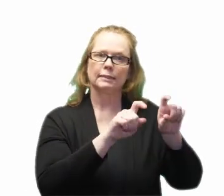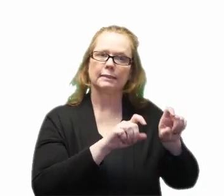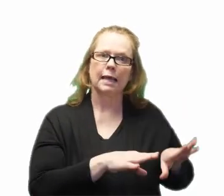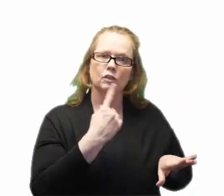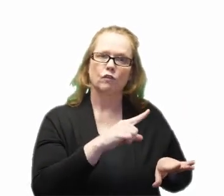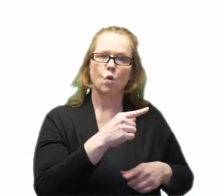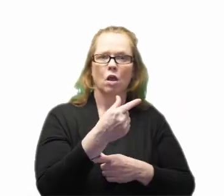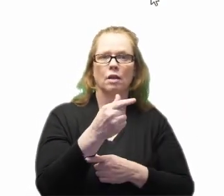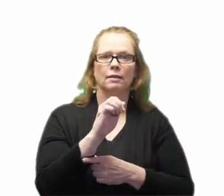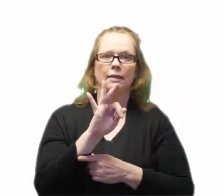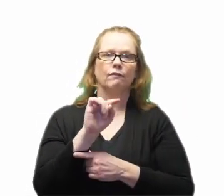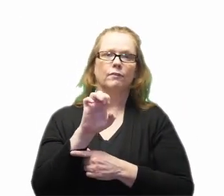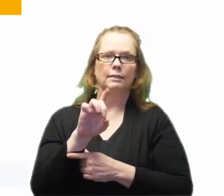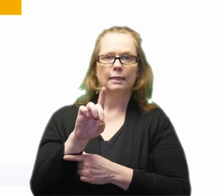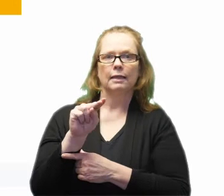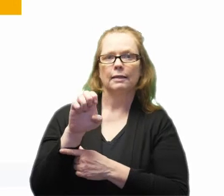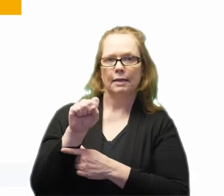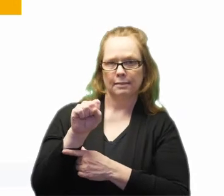giftedness.